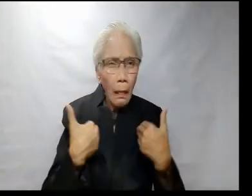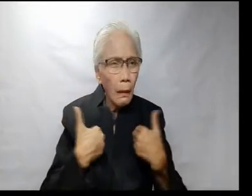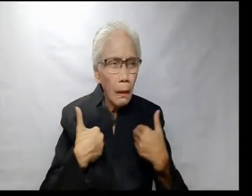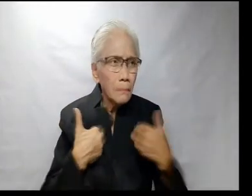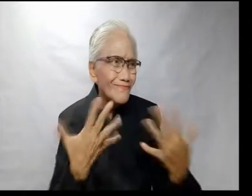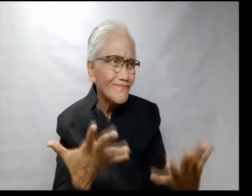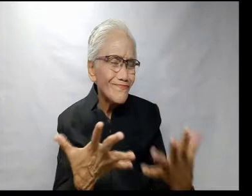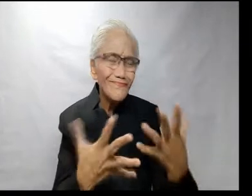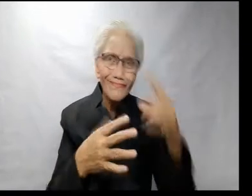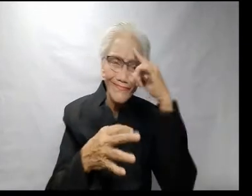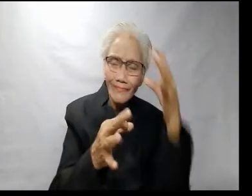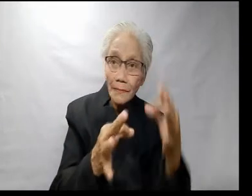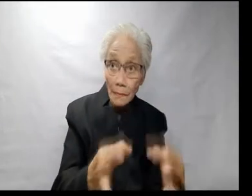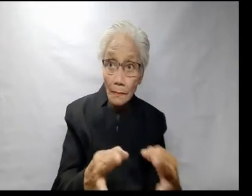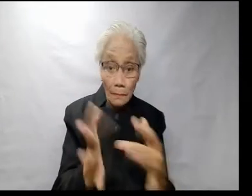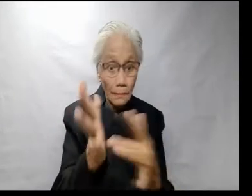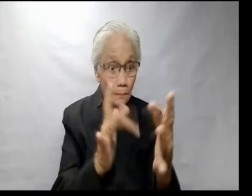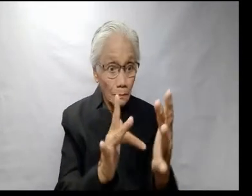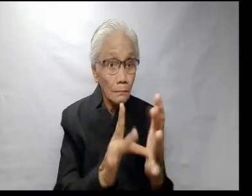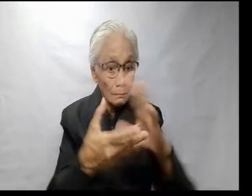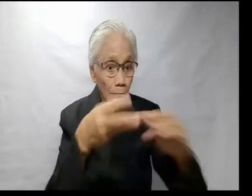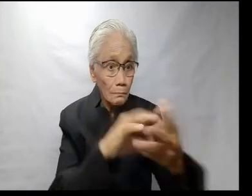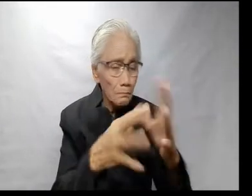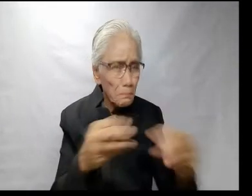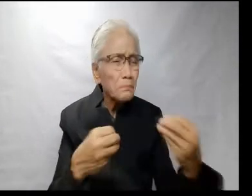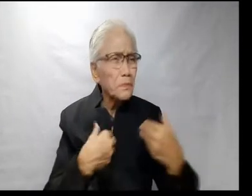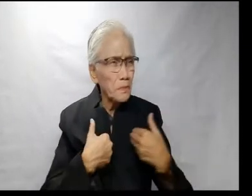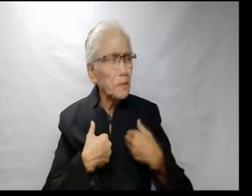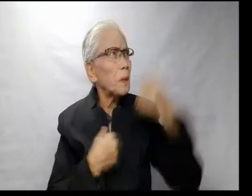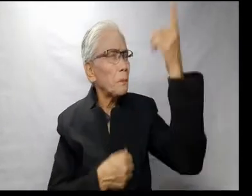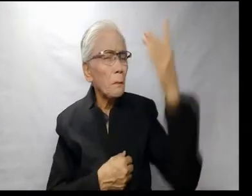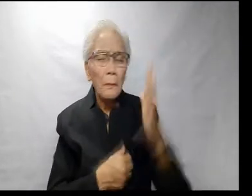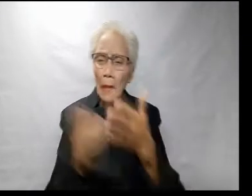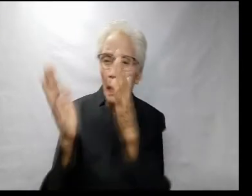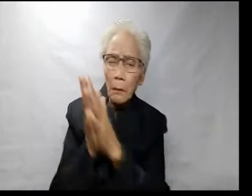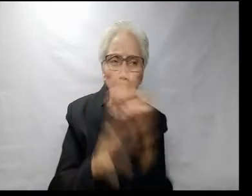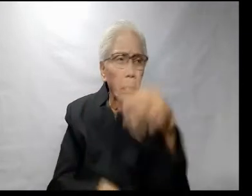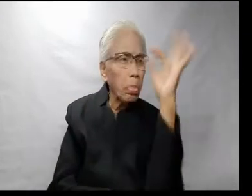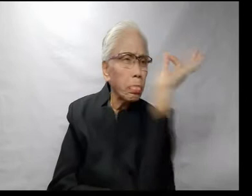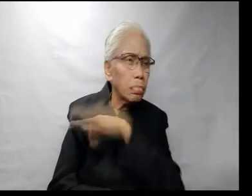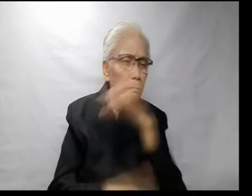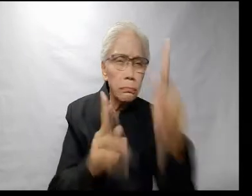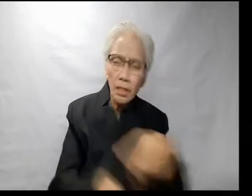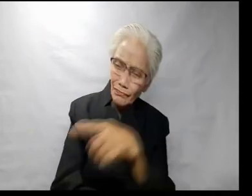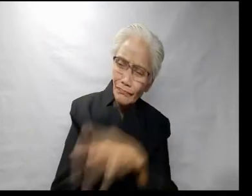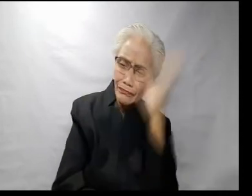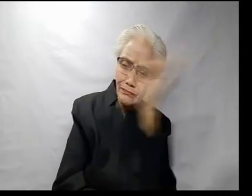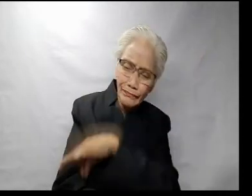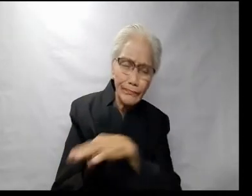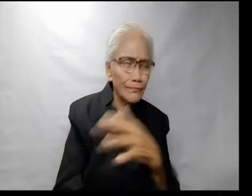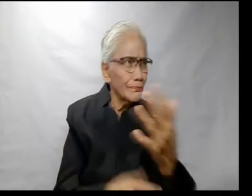less discernment. In Jesus' parable, we have God asking the foolish person, "You